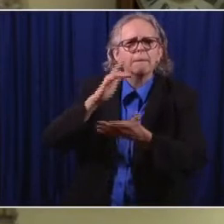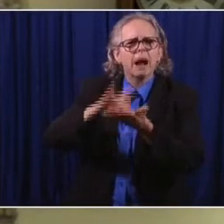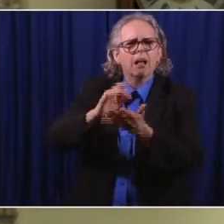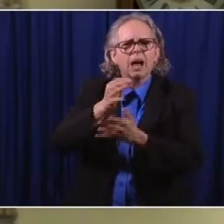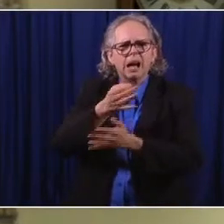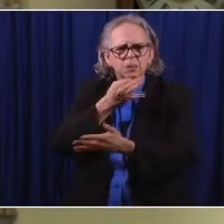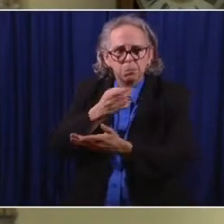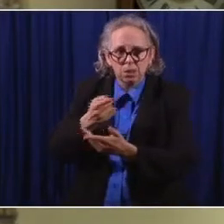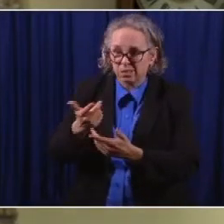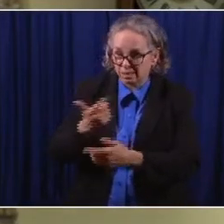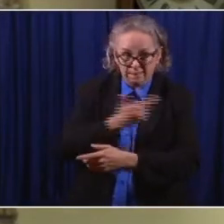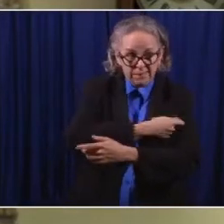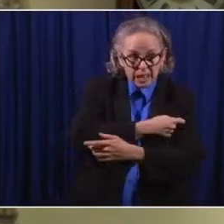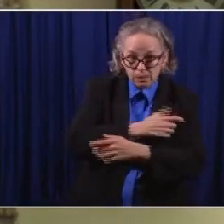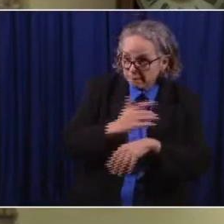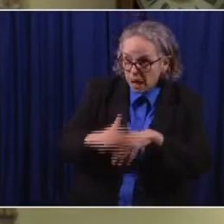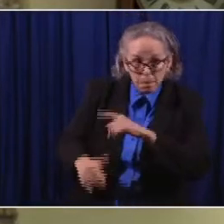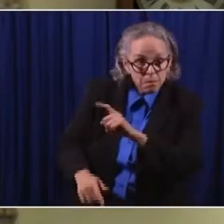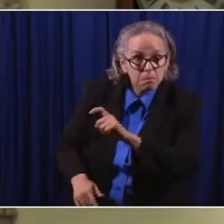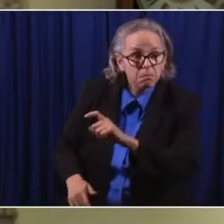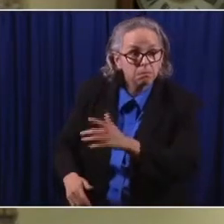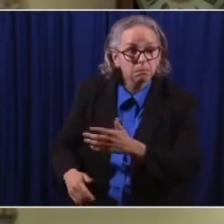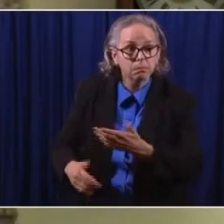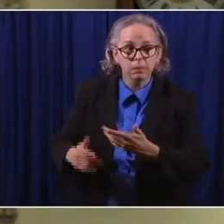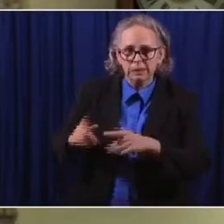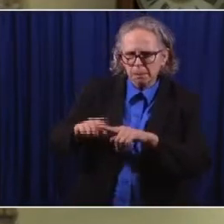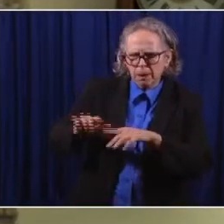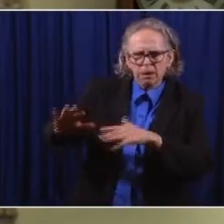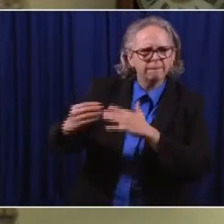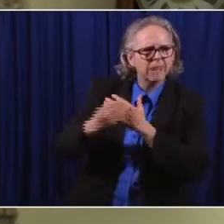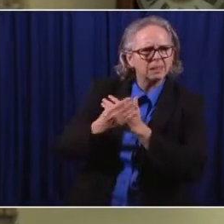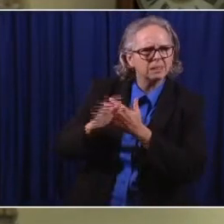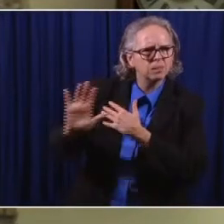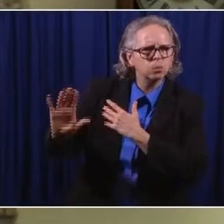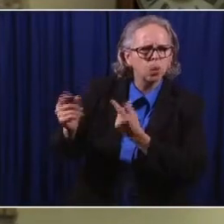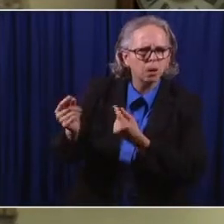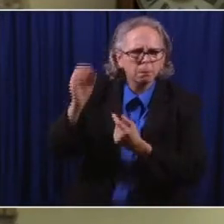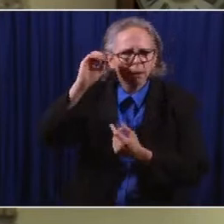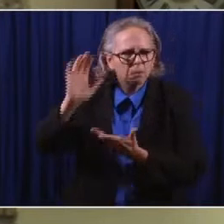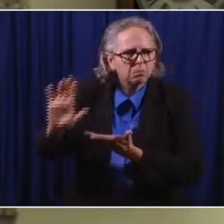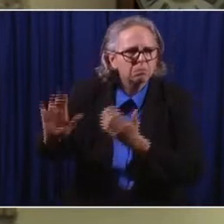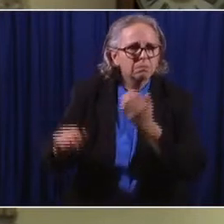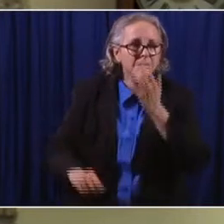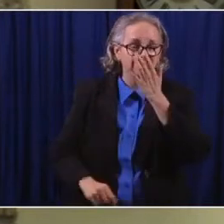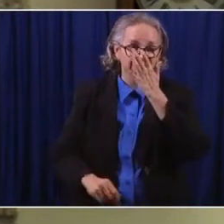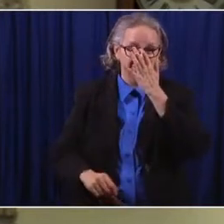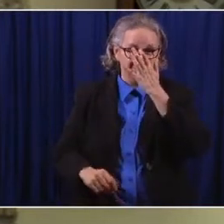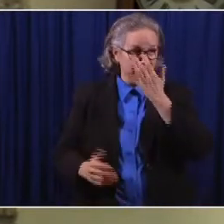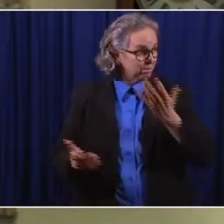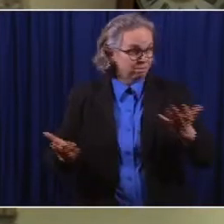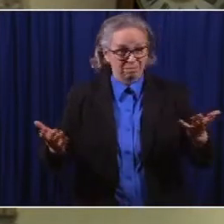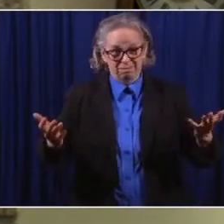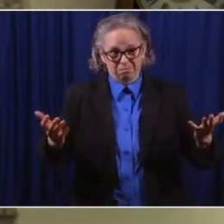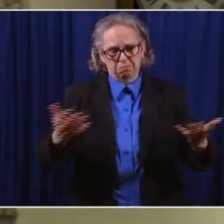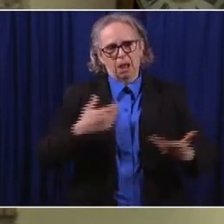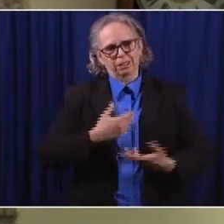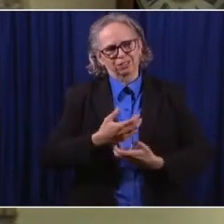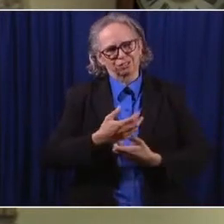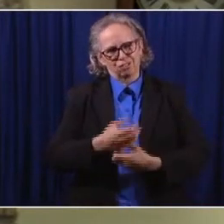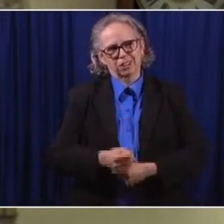out. I am sure that they will not bring this vaccine out and make it available to the public